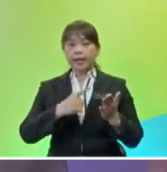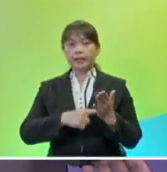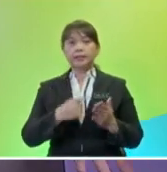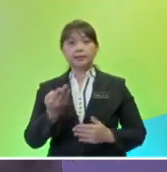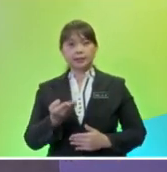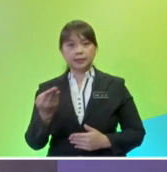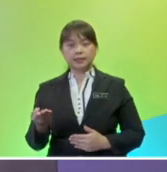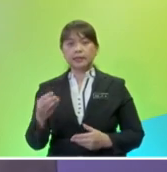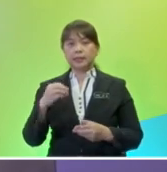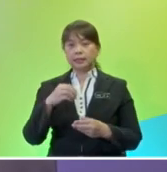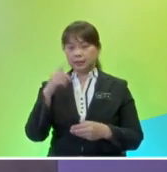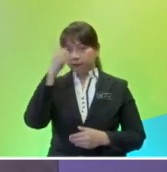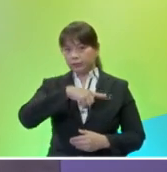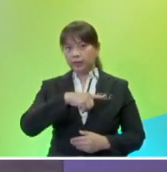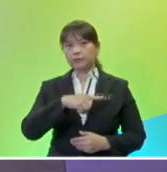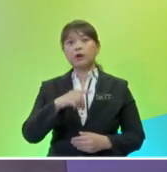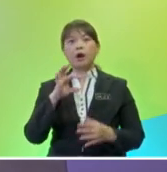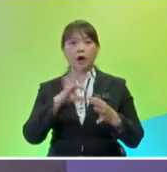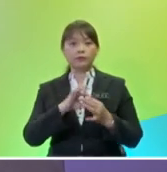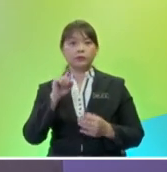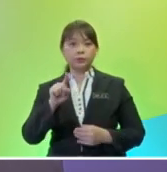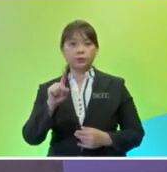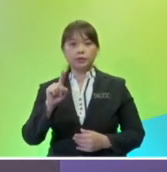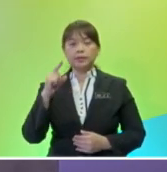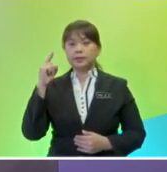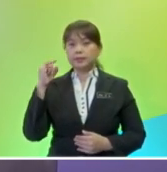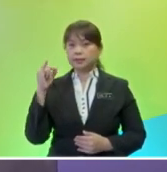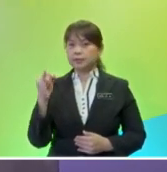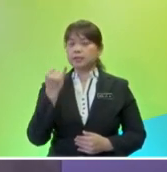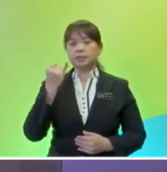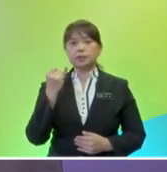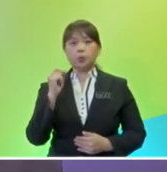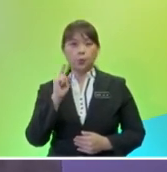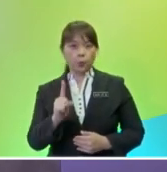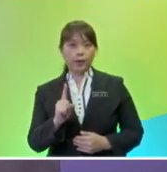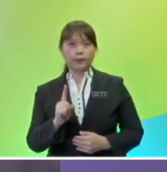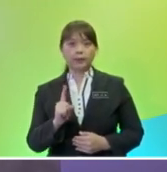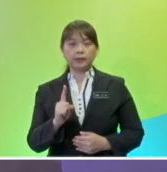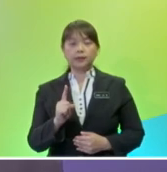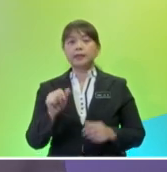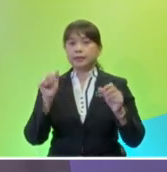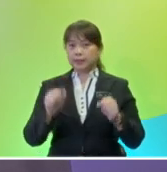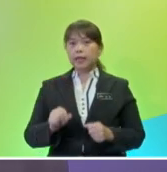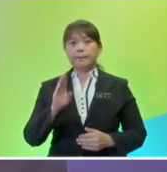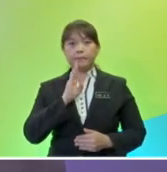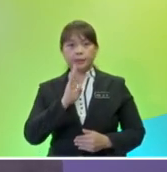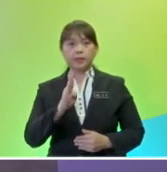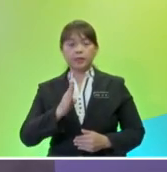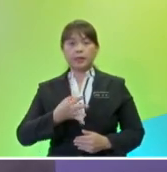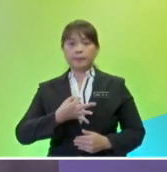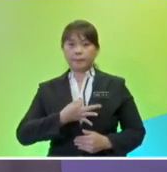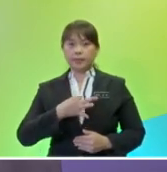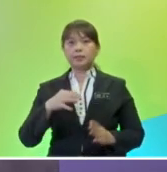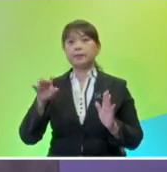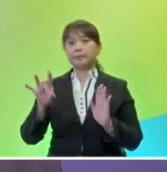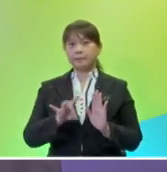anywhere in front of you, and you just need one magnet. It can be a button magnet, a bar magnet, whatever magnet that you have. You can